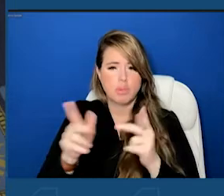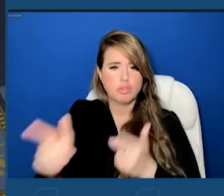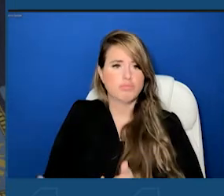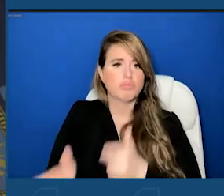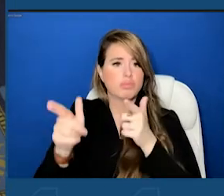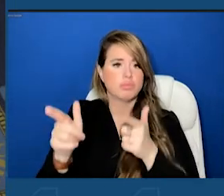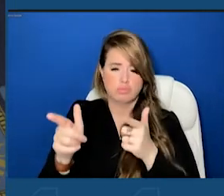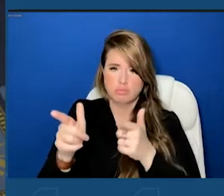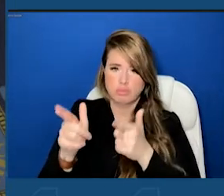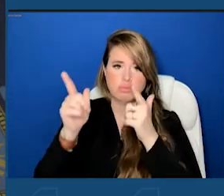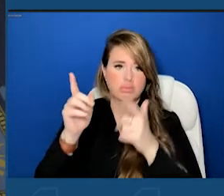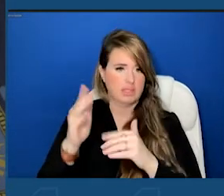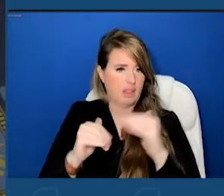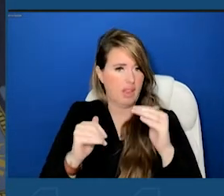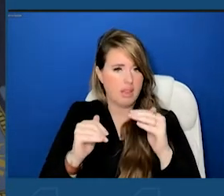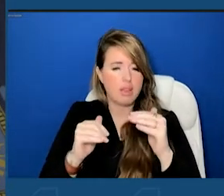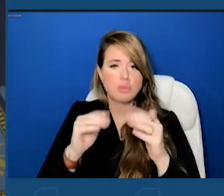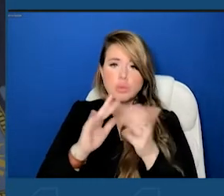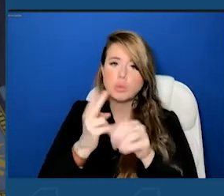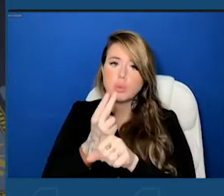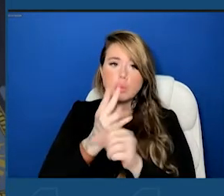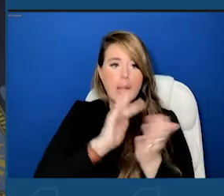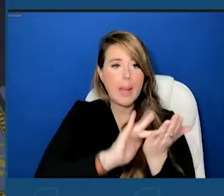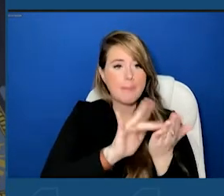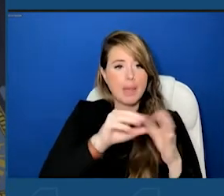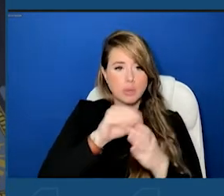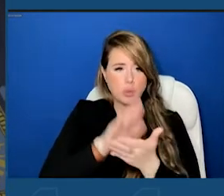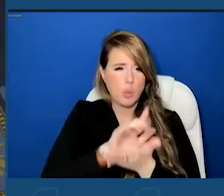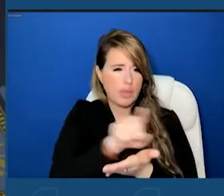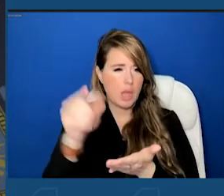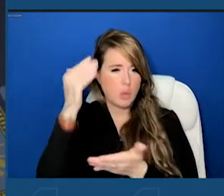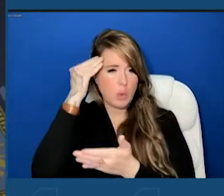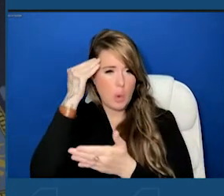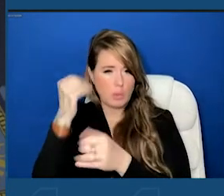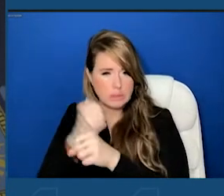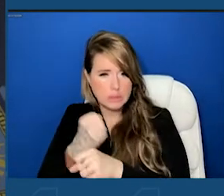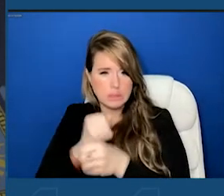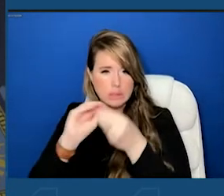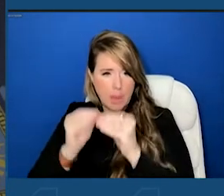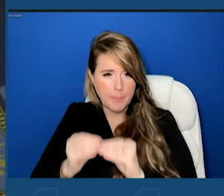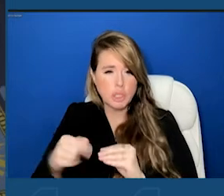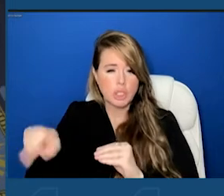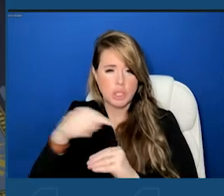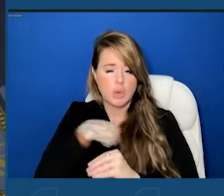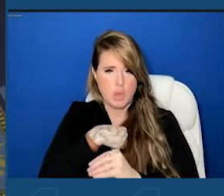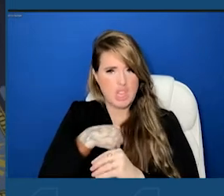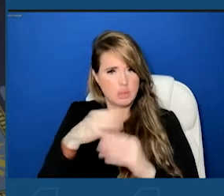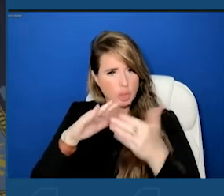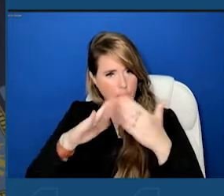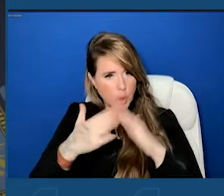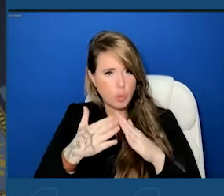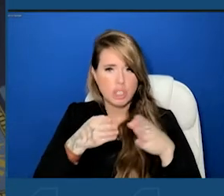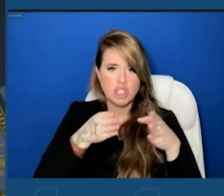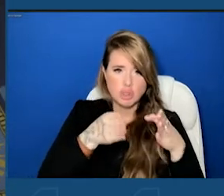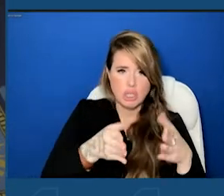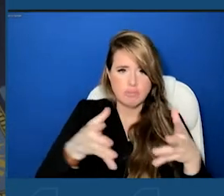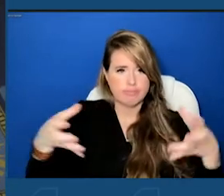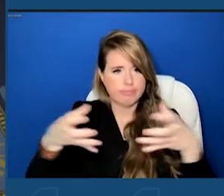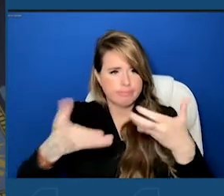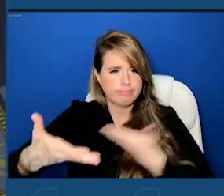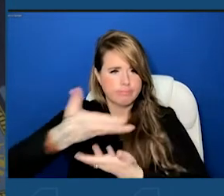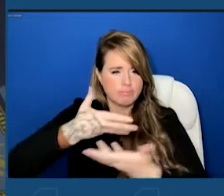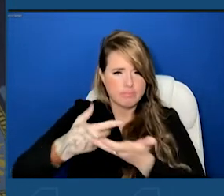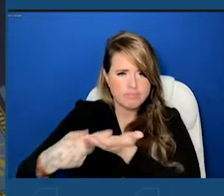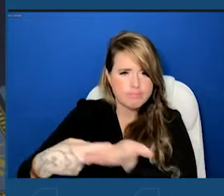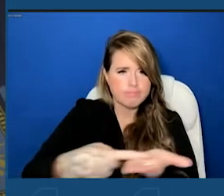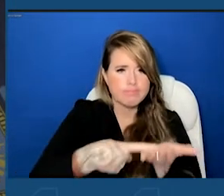of picking up an iPad in school. So that's what we're going after here, is working at the community level, the street level as well. New York City, we have